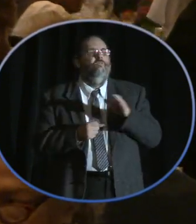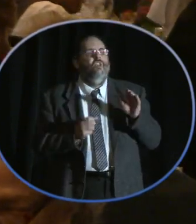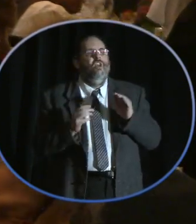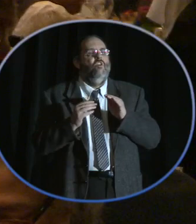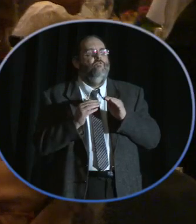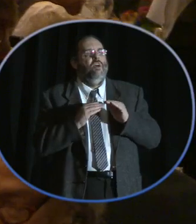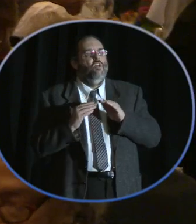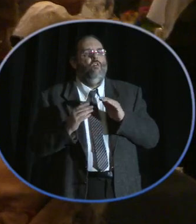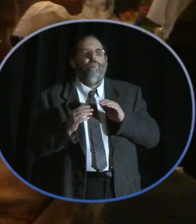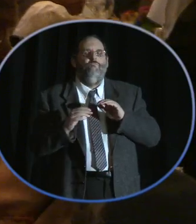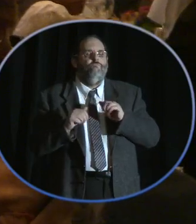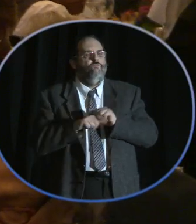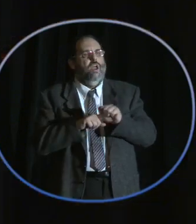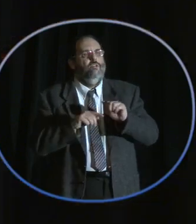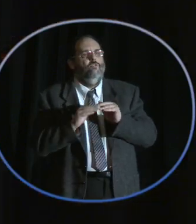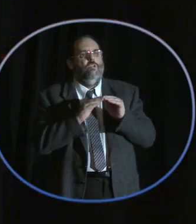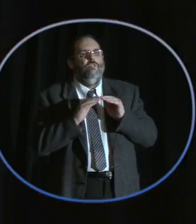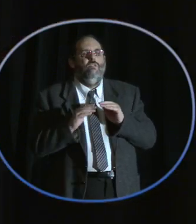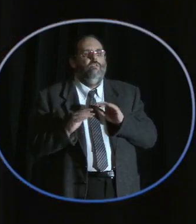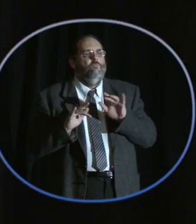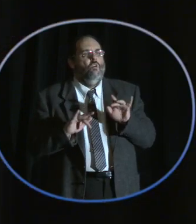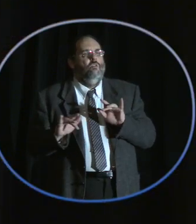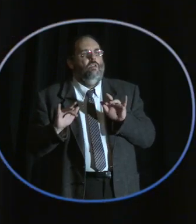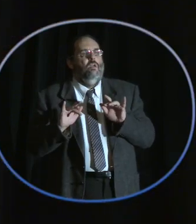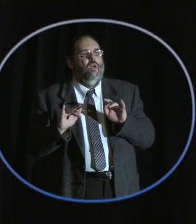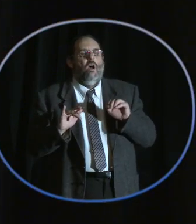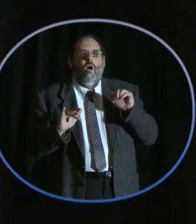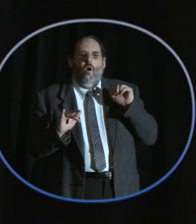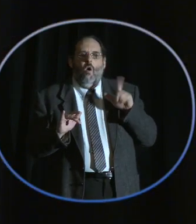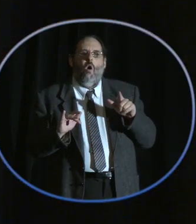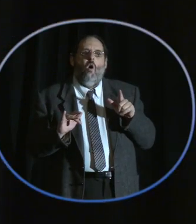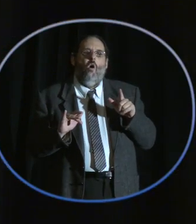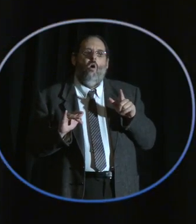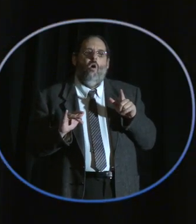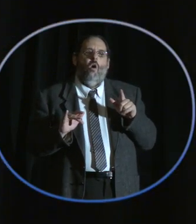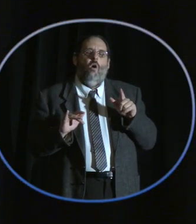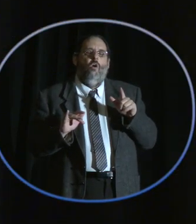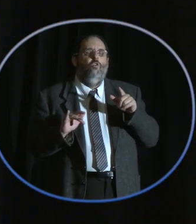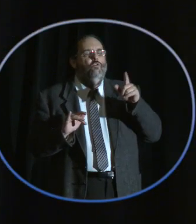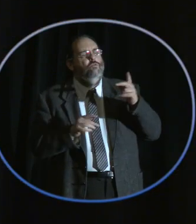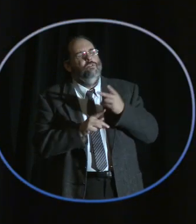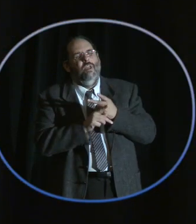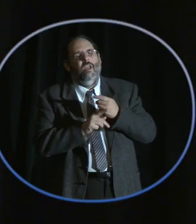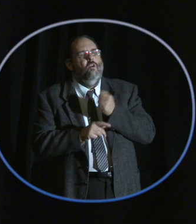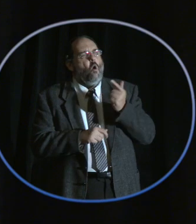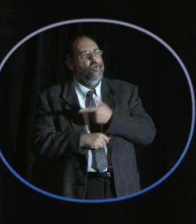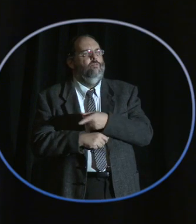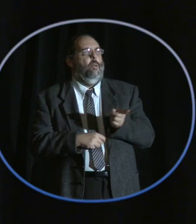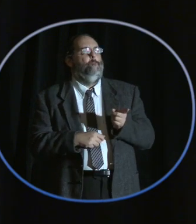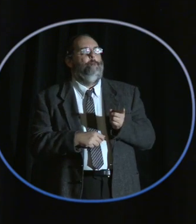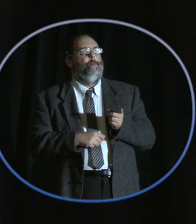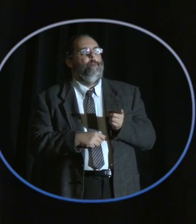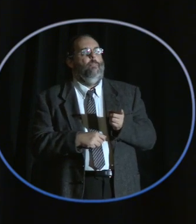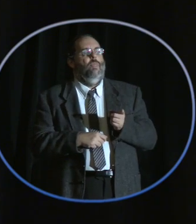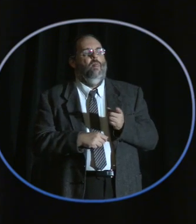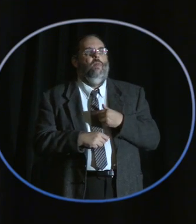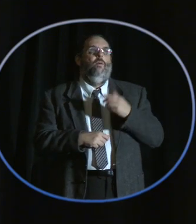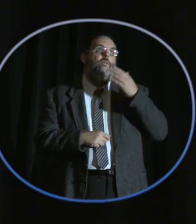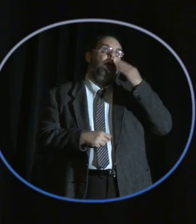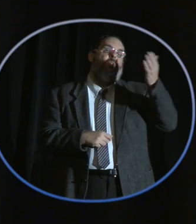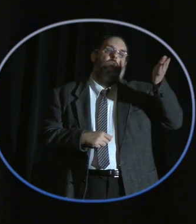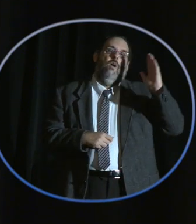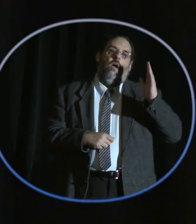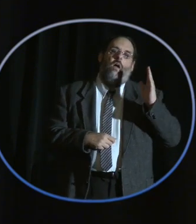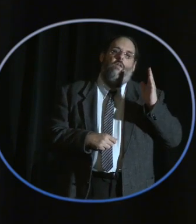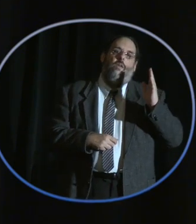and practice justice and mercy are subject to thy special care and keeping. We thank thee that